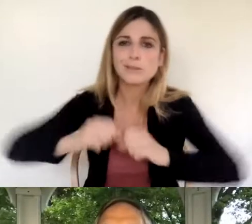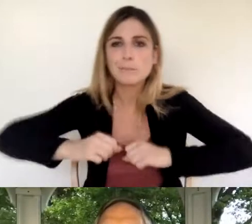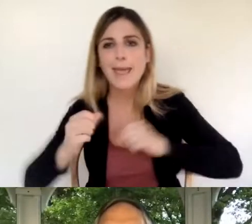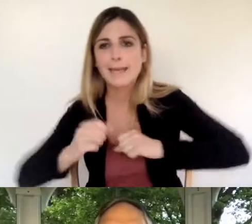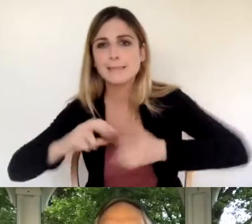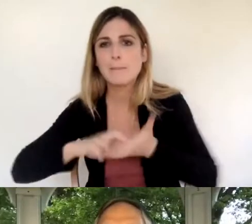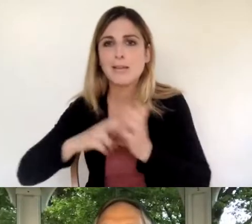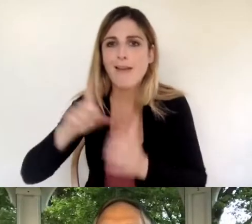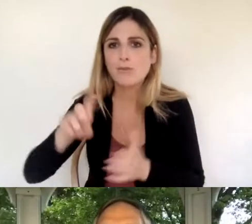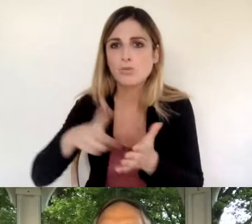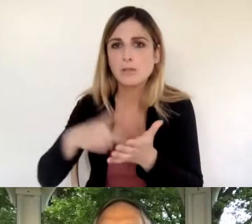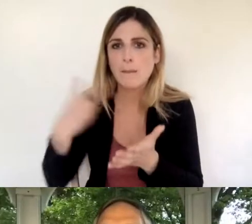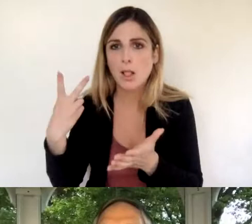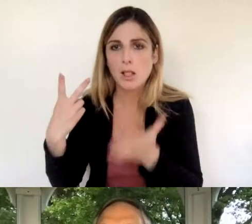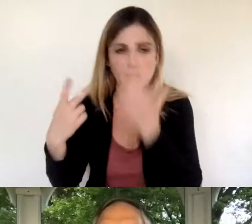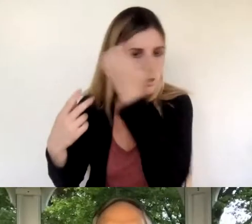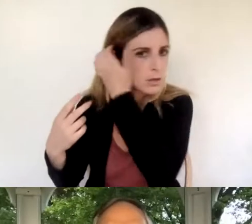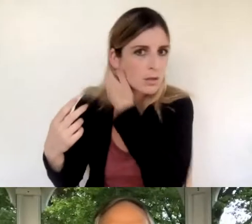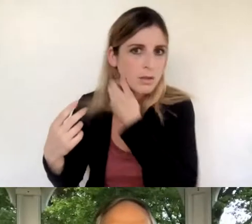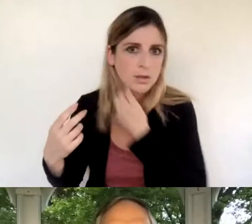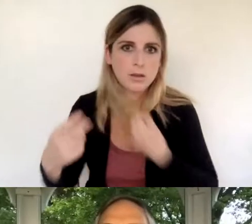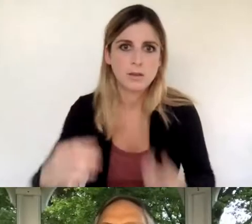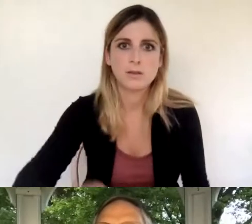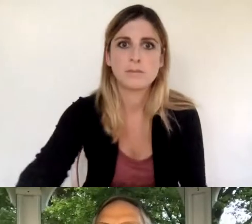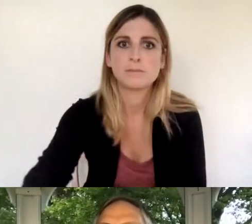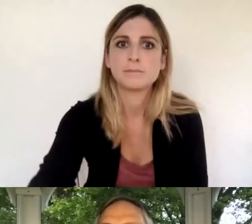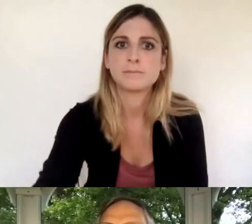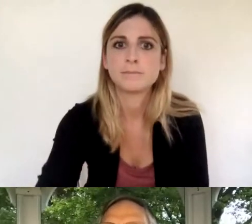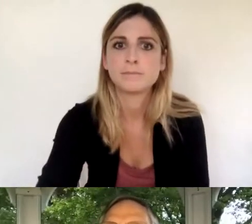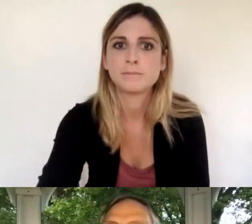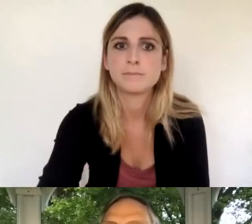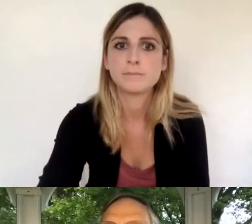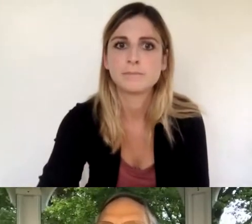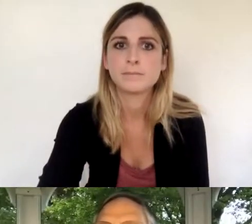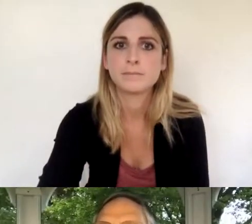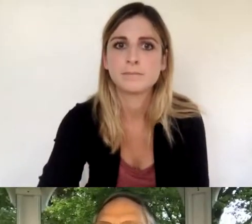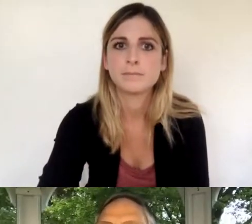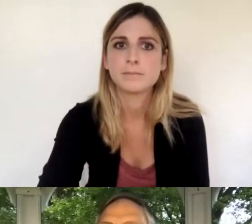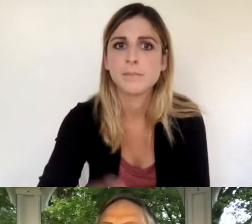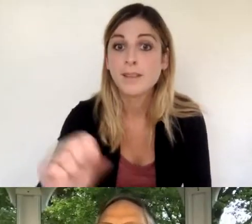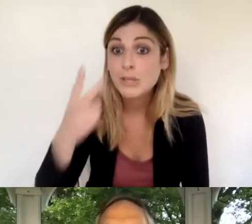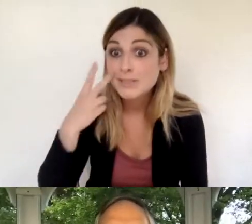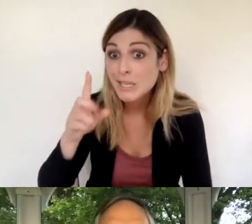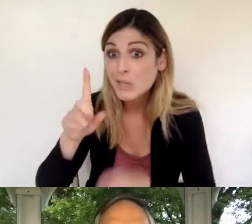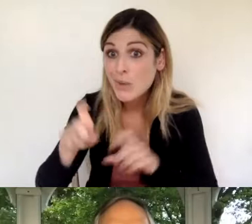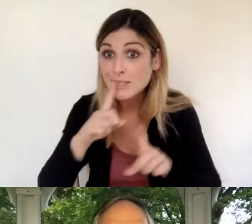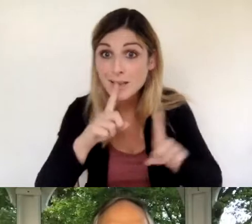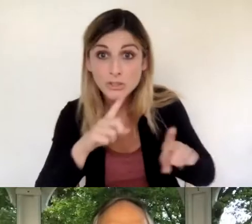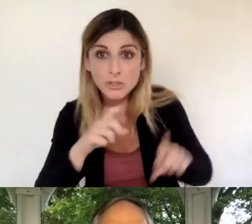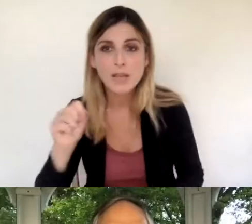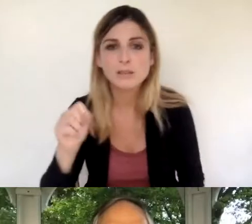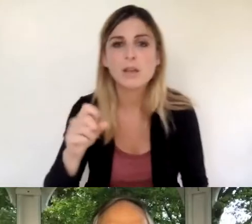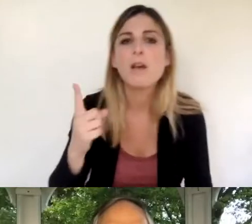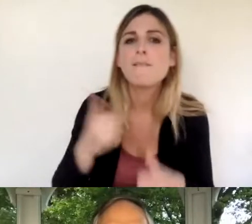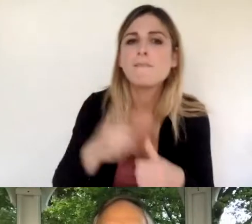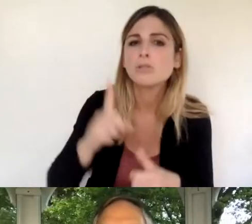Right. So can you see the Q&A over there? I can. The first question that caught